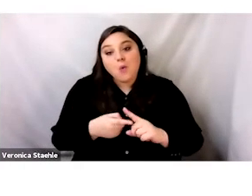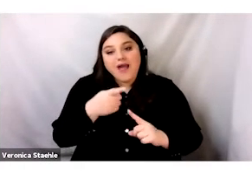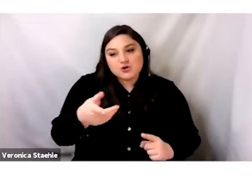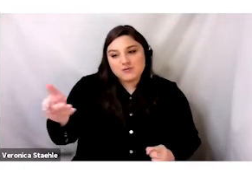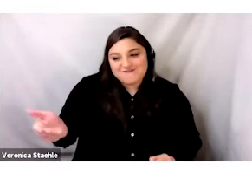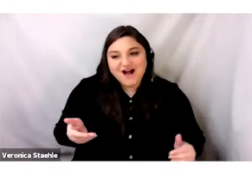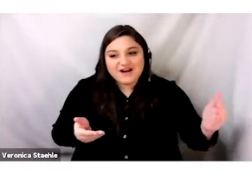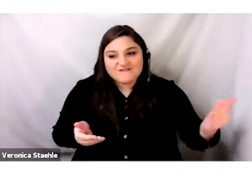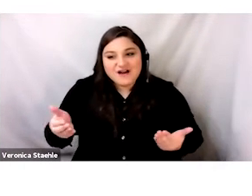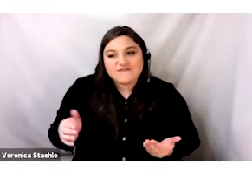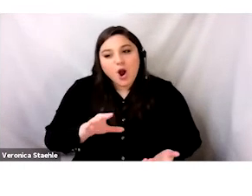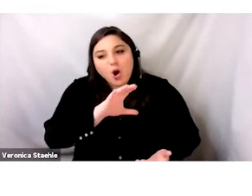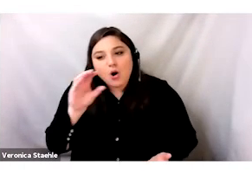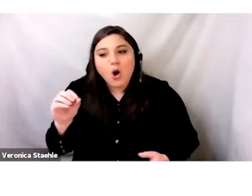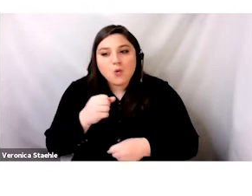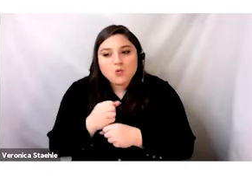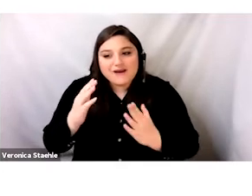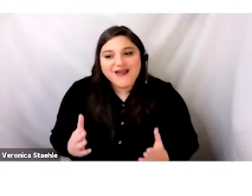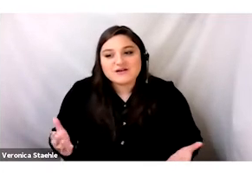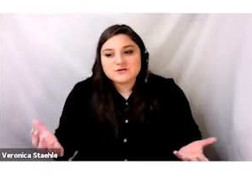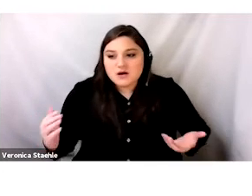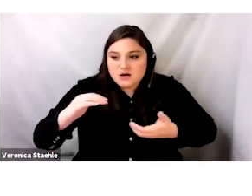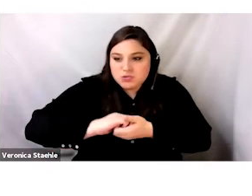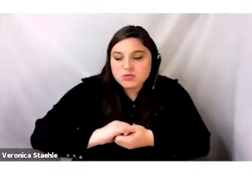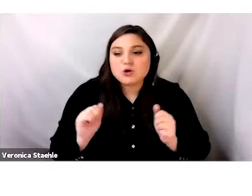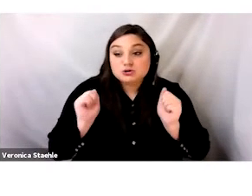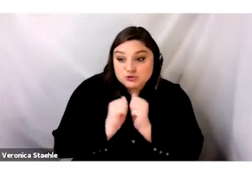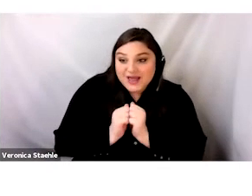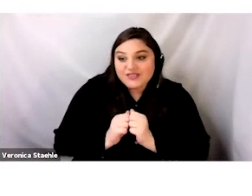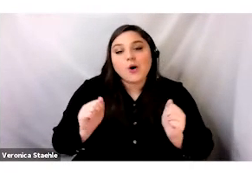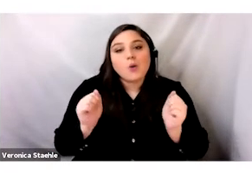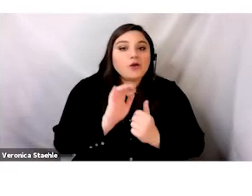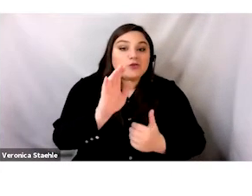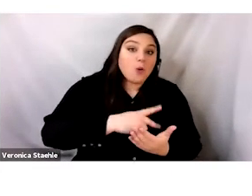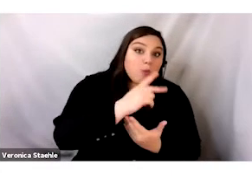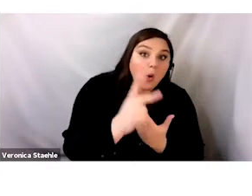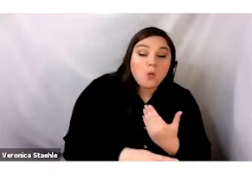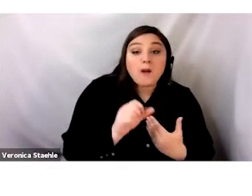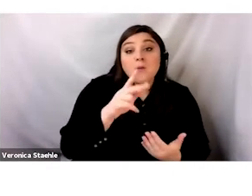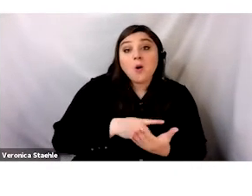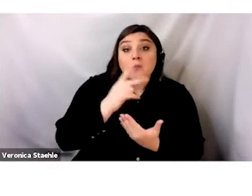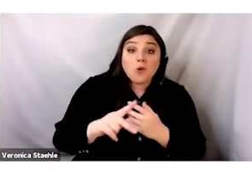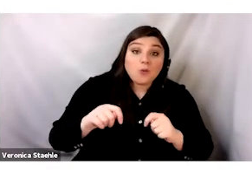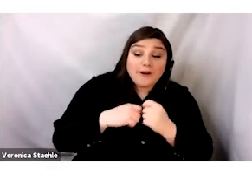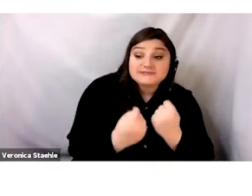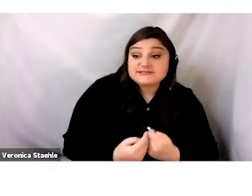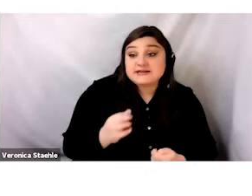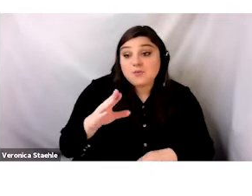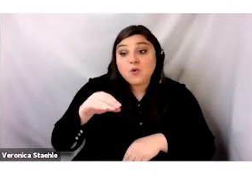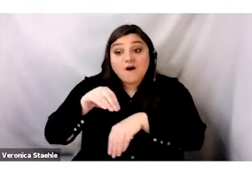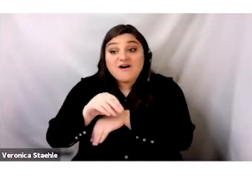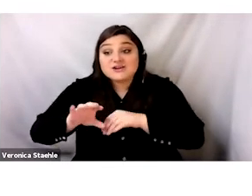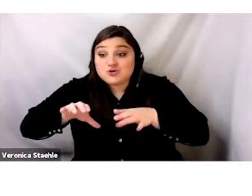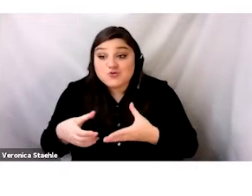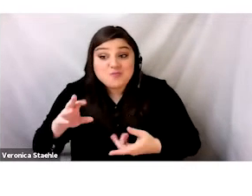your project or your program or your program team, or honestly your own personal advisory group or just groups of